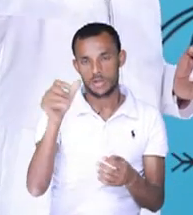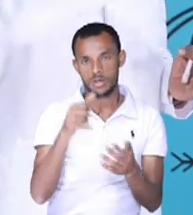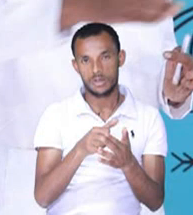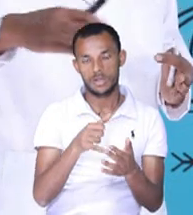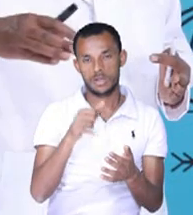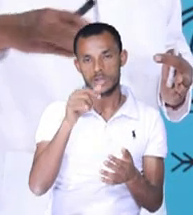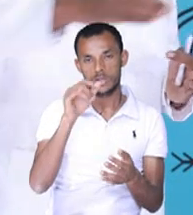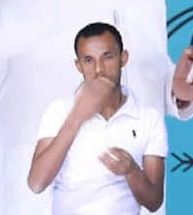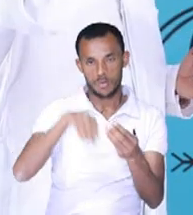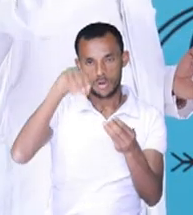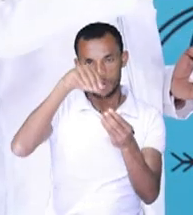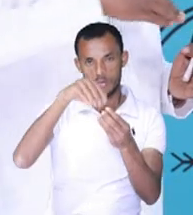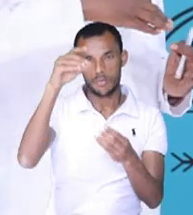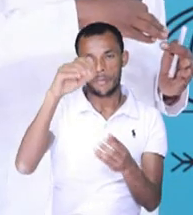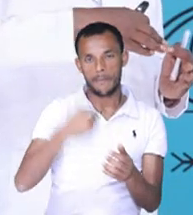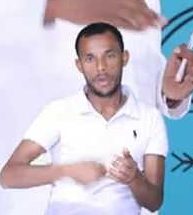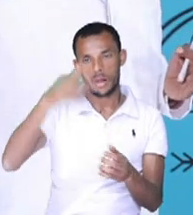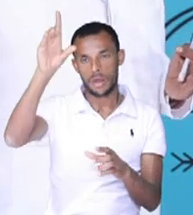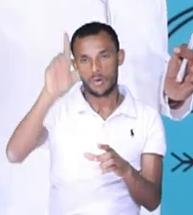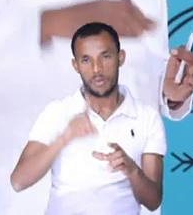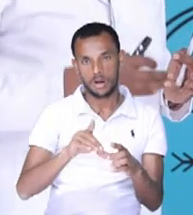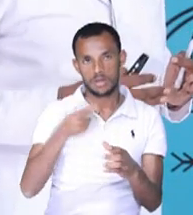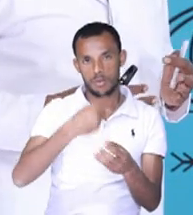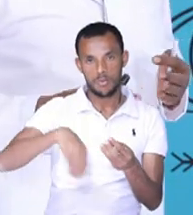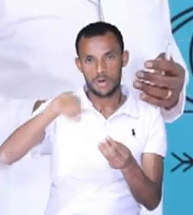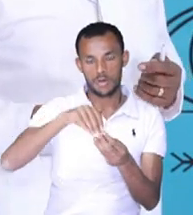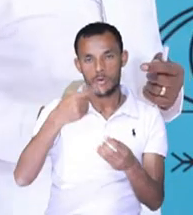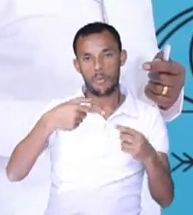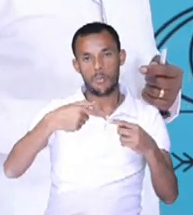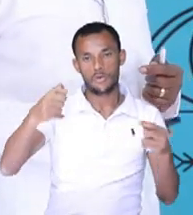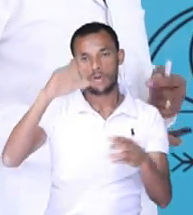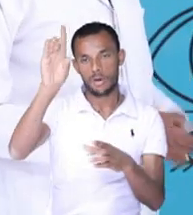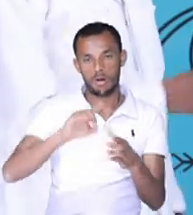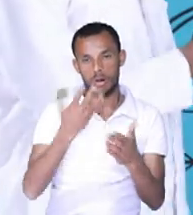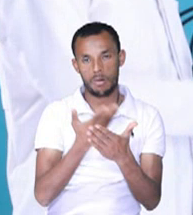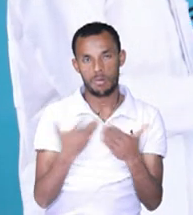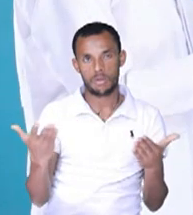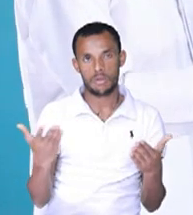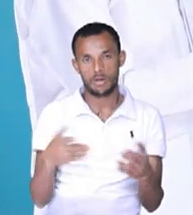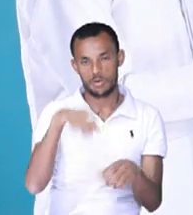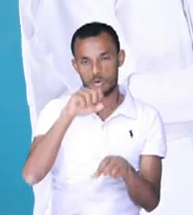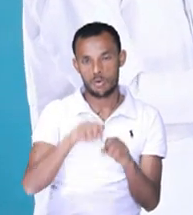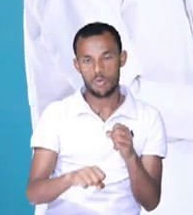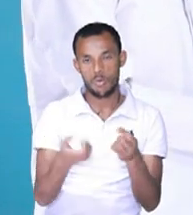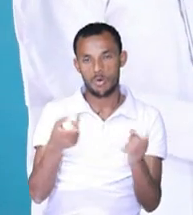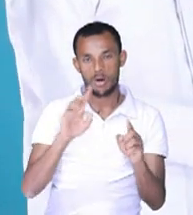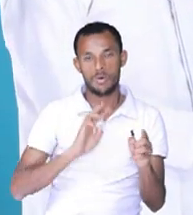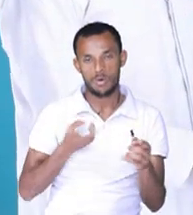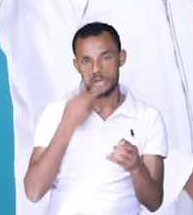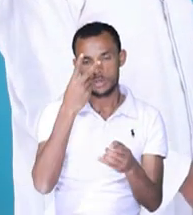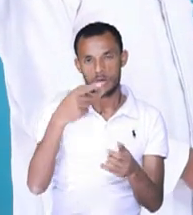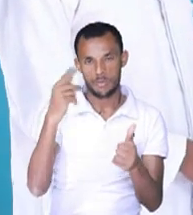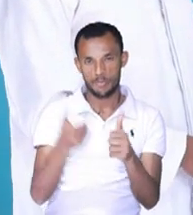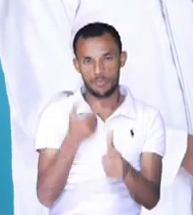is the product of the main diagonal minus the product of the opposite diagonal elements. So when you are coming to the